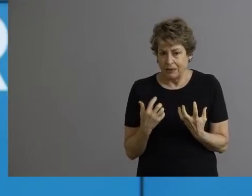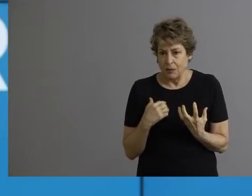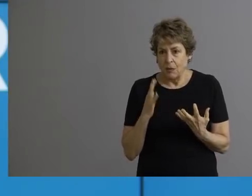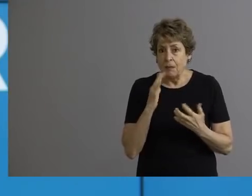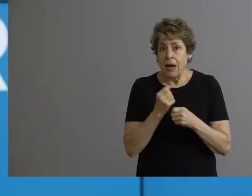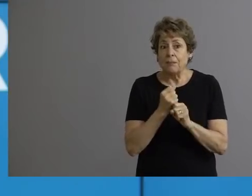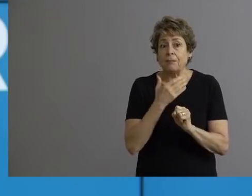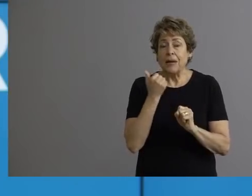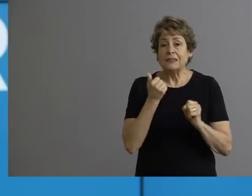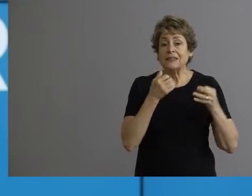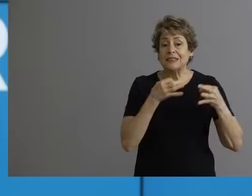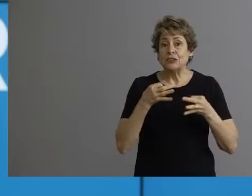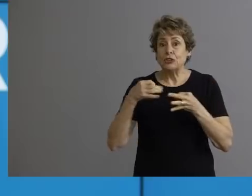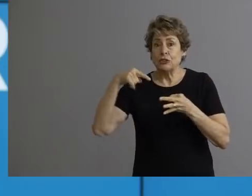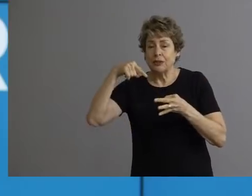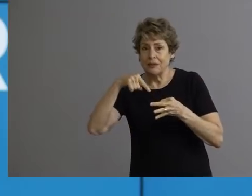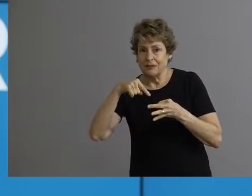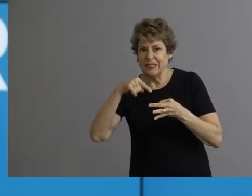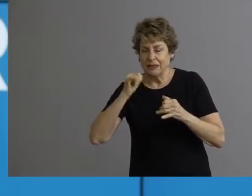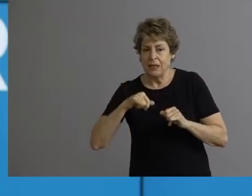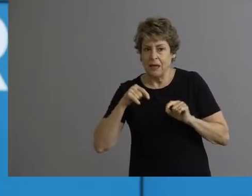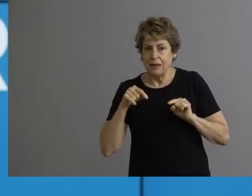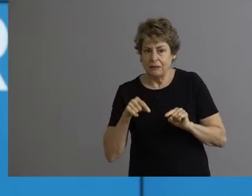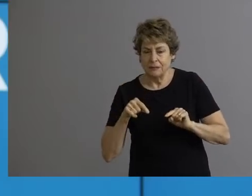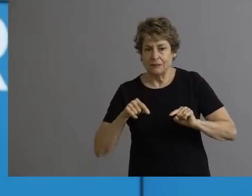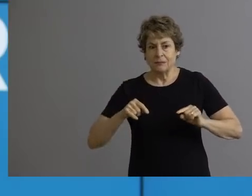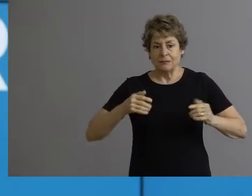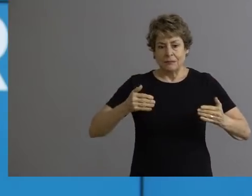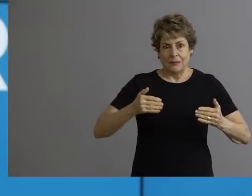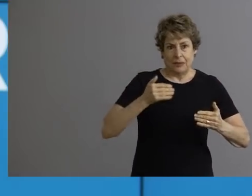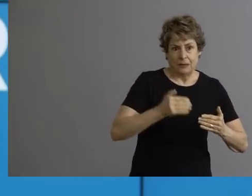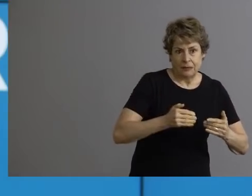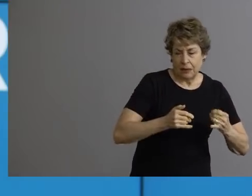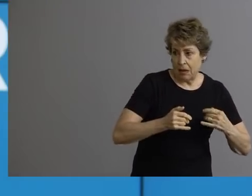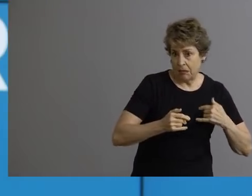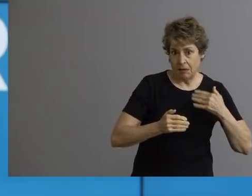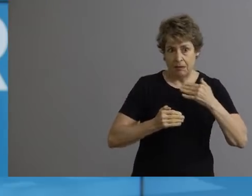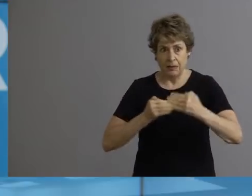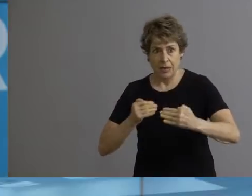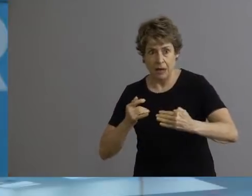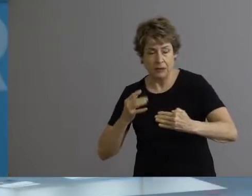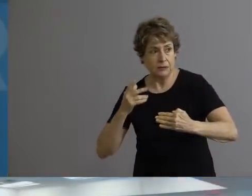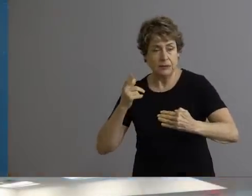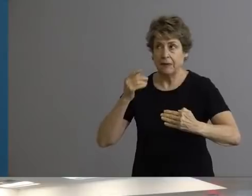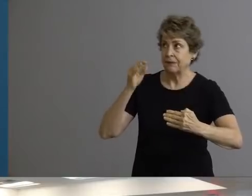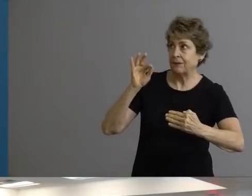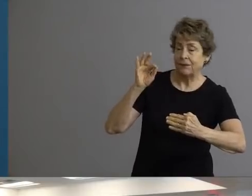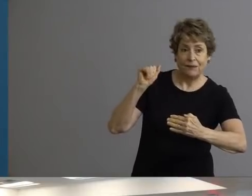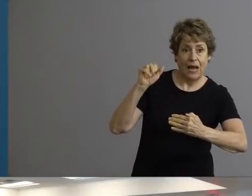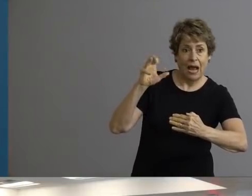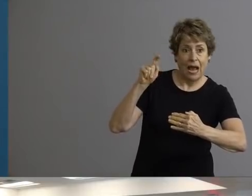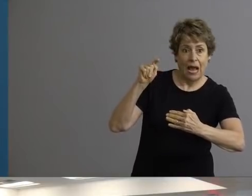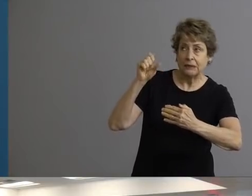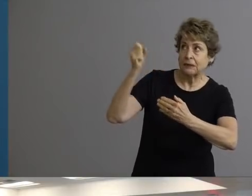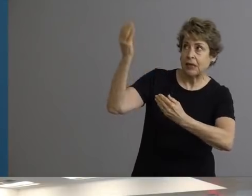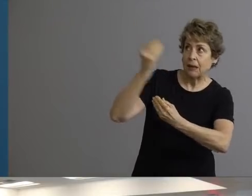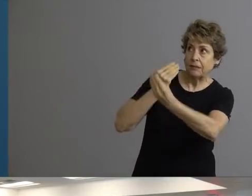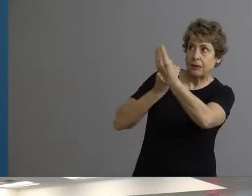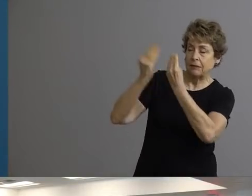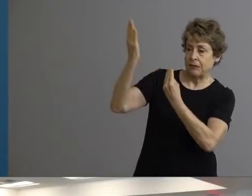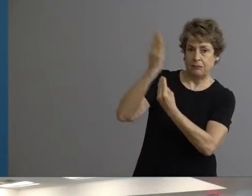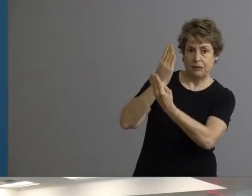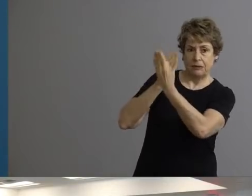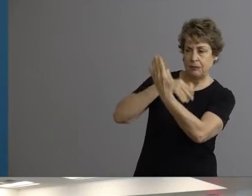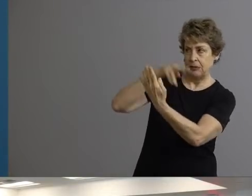real time, given the facts that we have. And like I said, these are not they are my decisions, but they